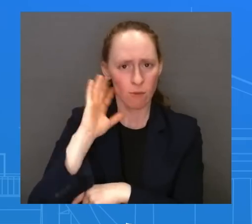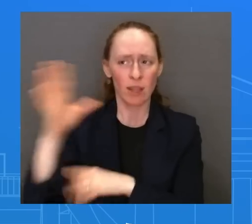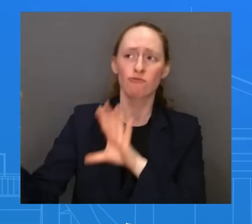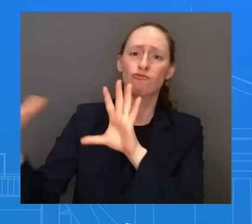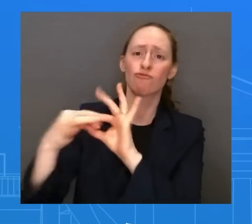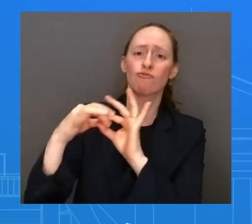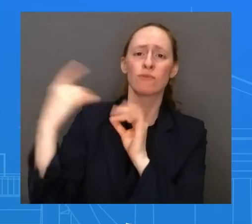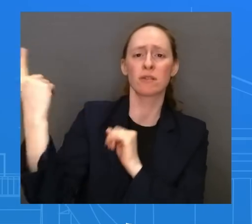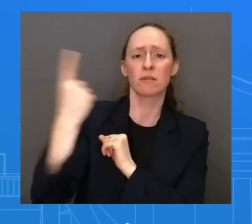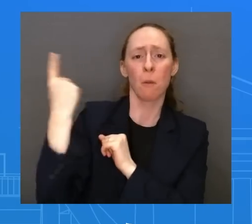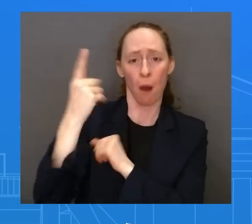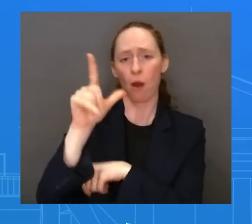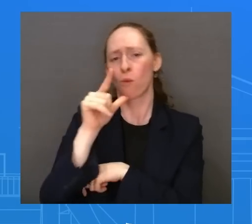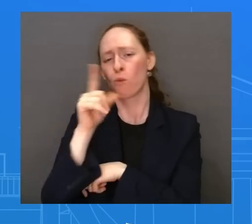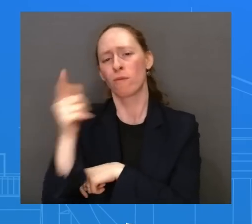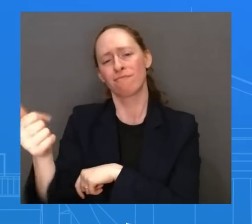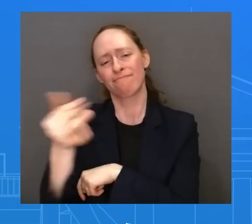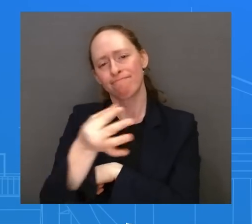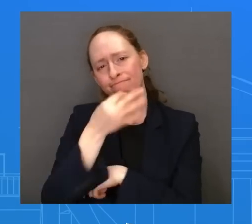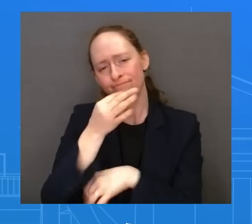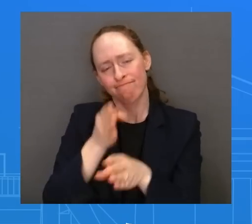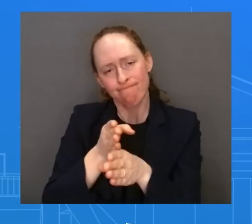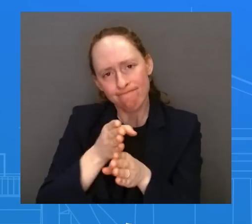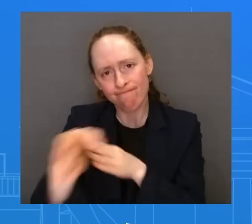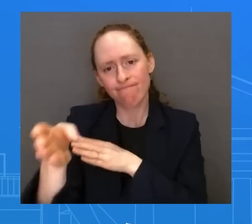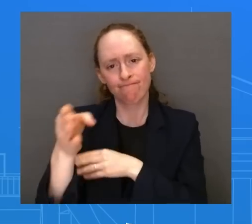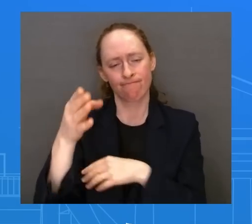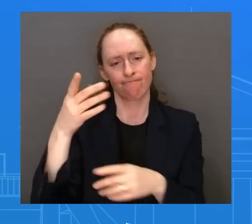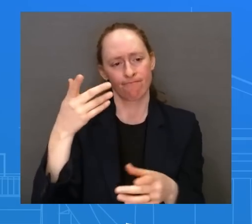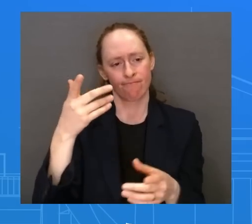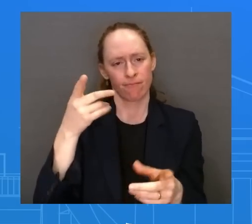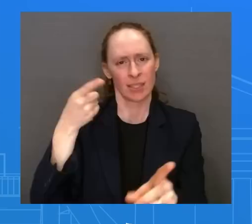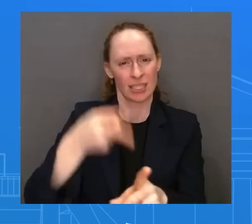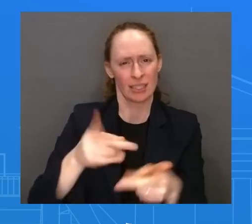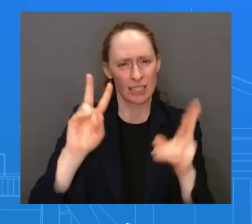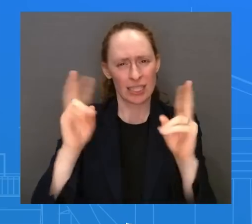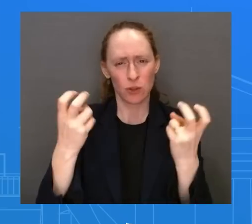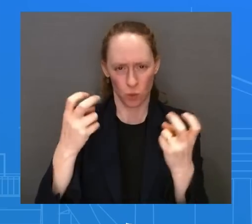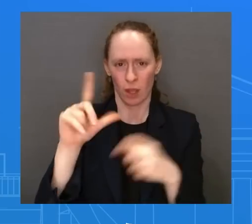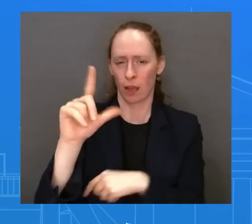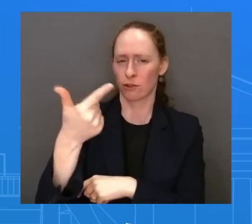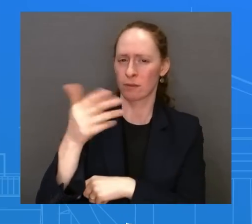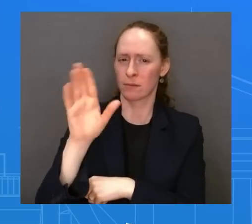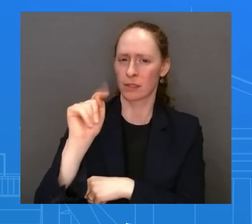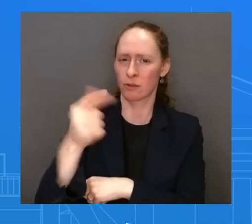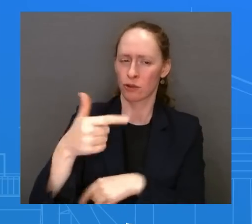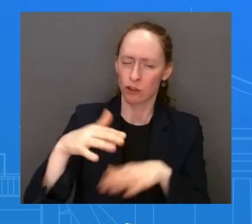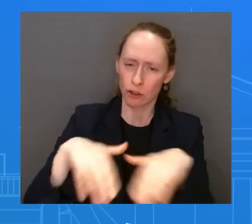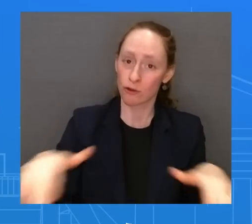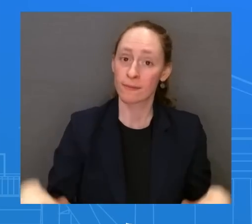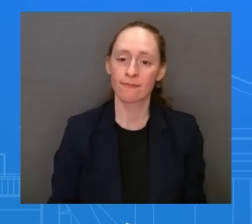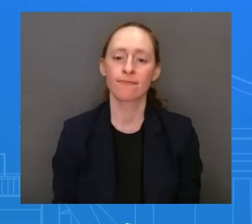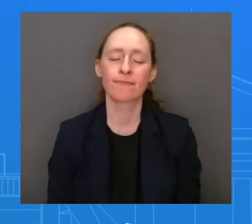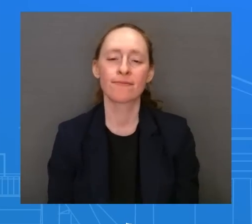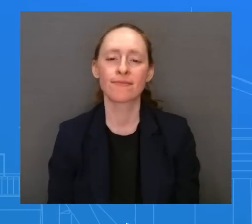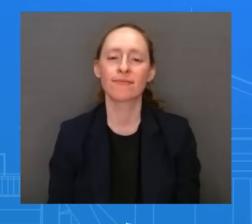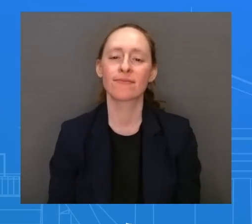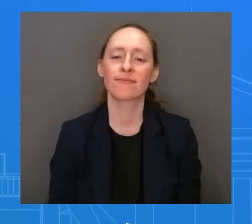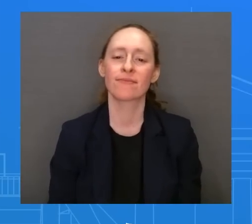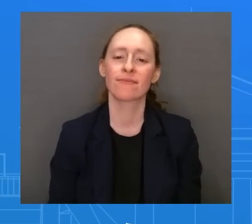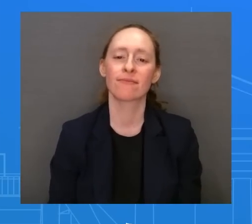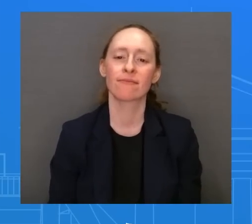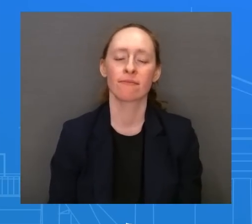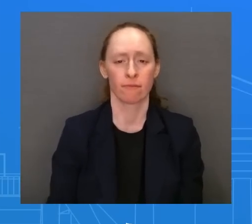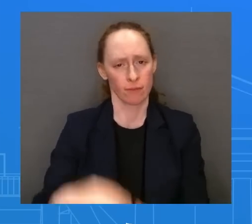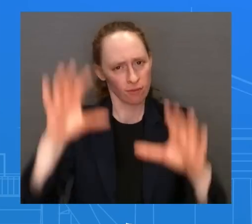Administration is proud to offer during these incredibly hard times for these trans kids now one last thing